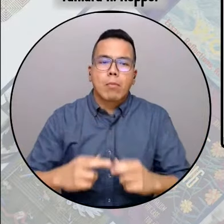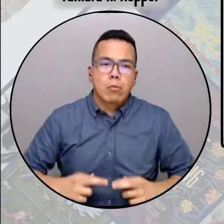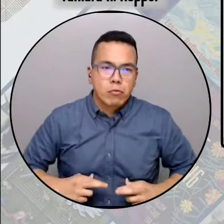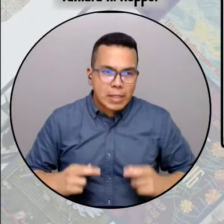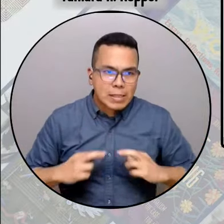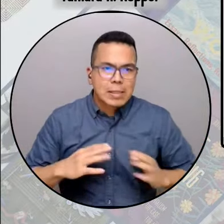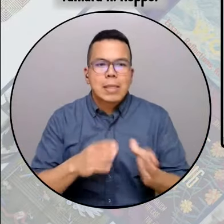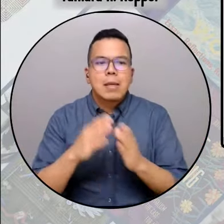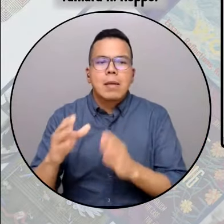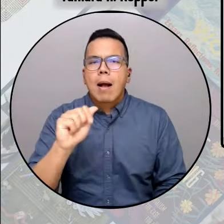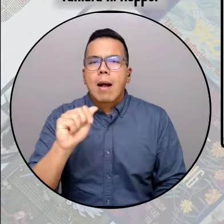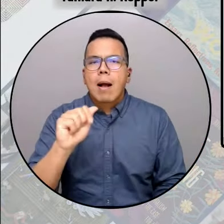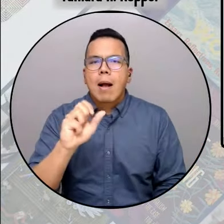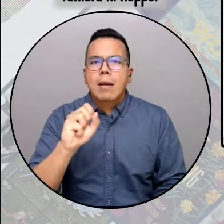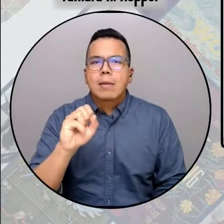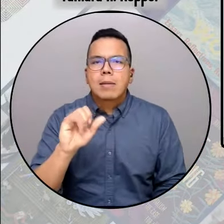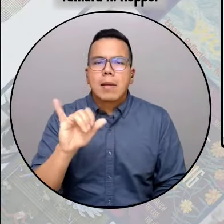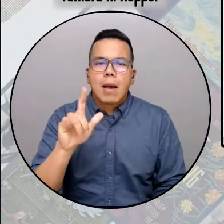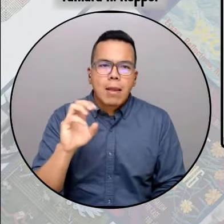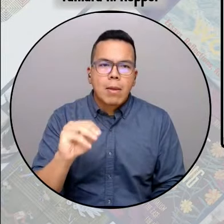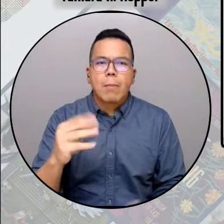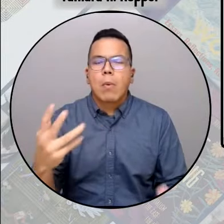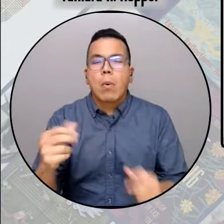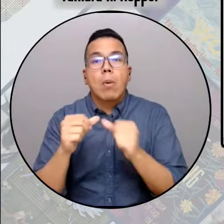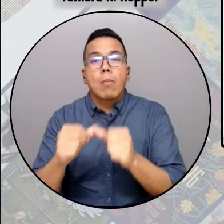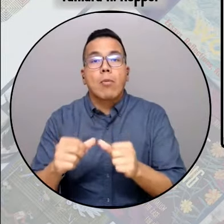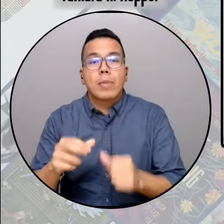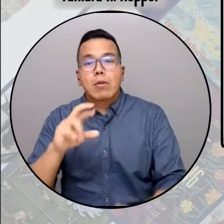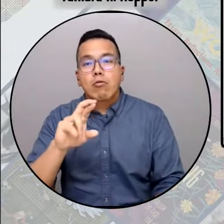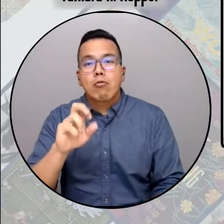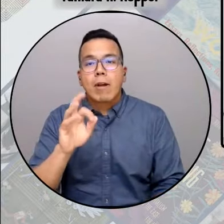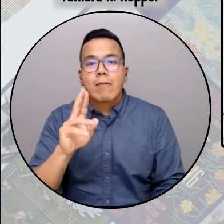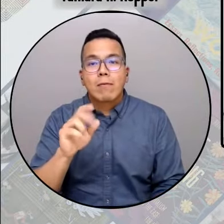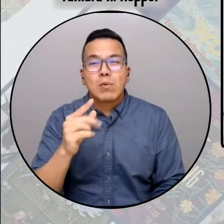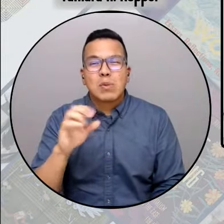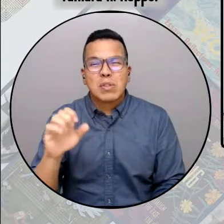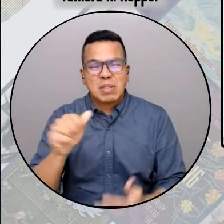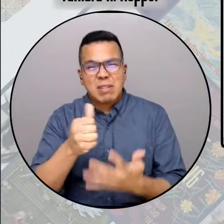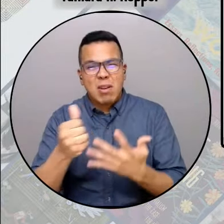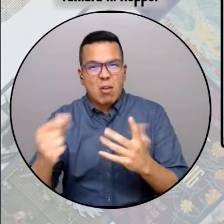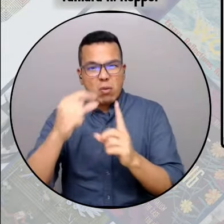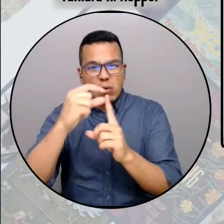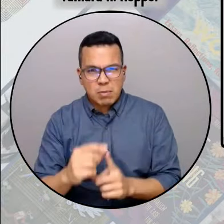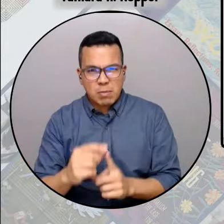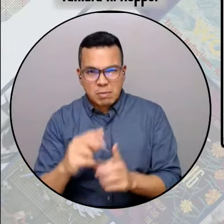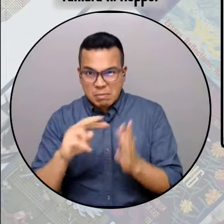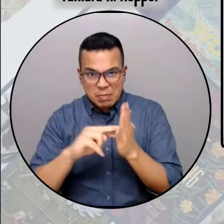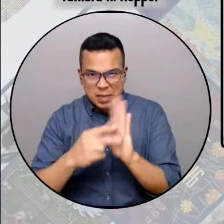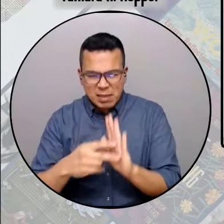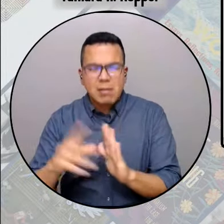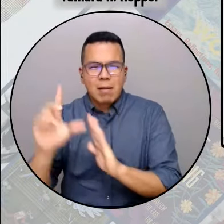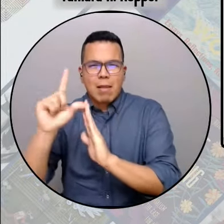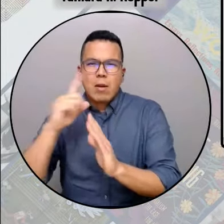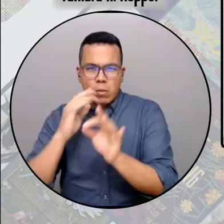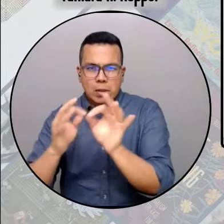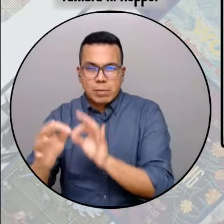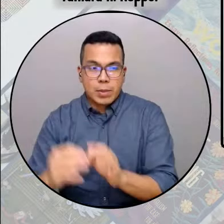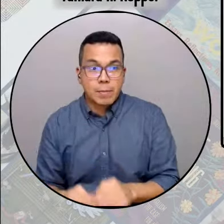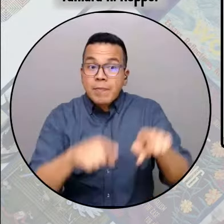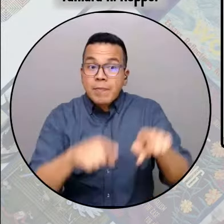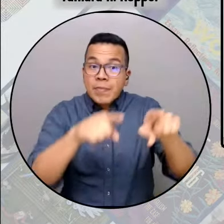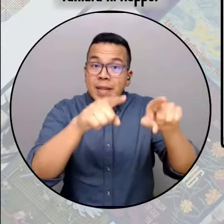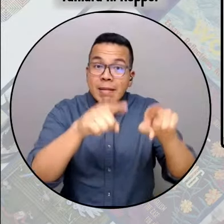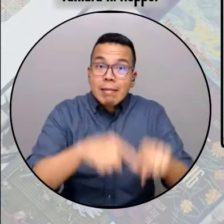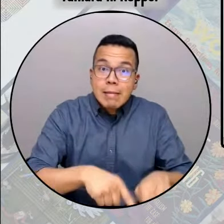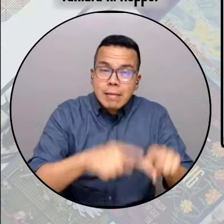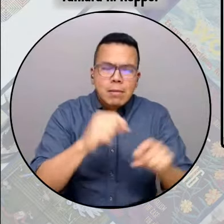right? One thing I want to point out to you is that they don't provide race-based data. This is a real